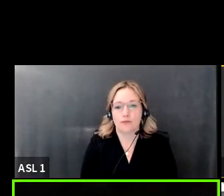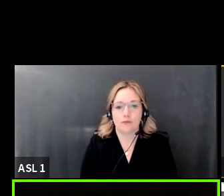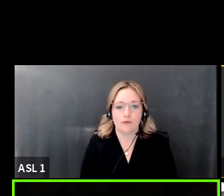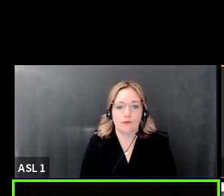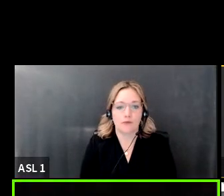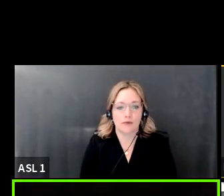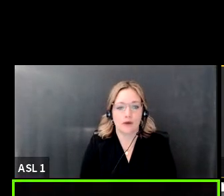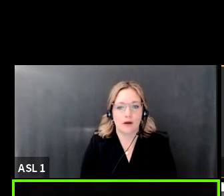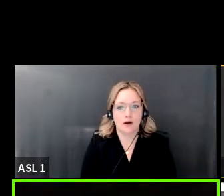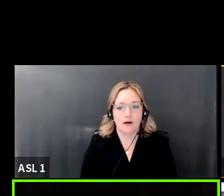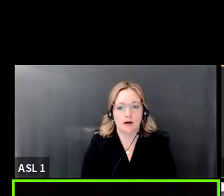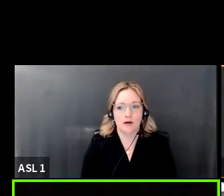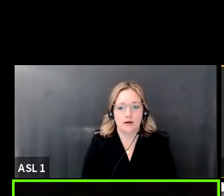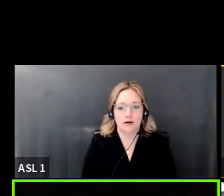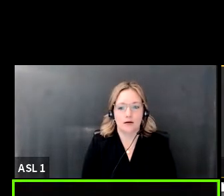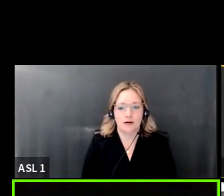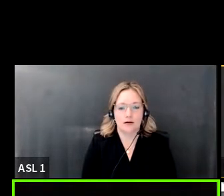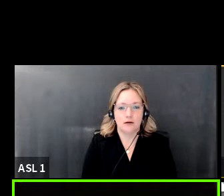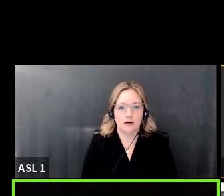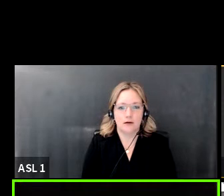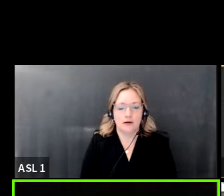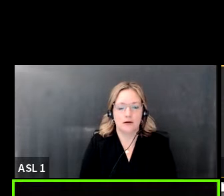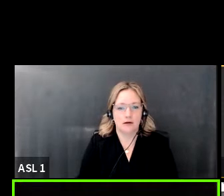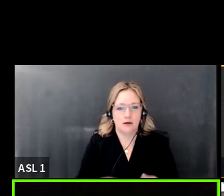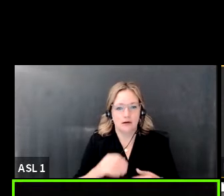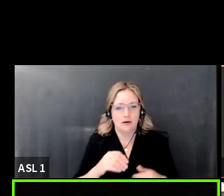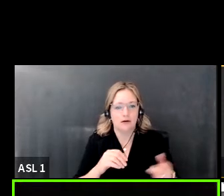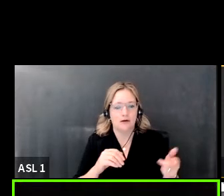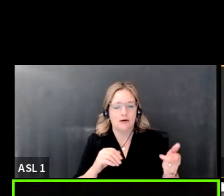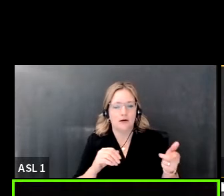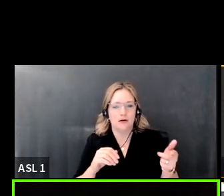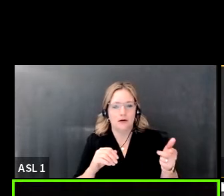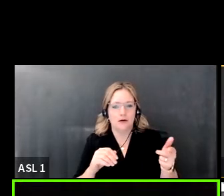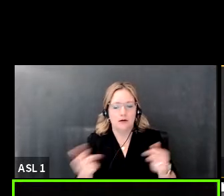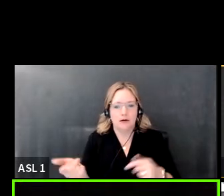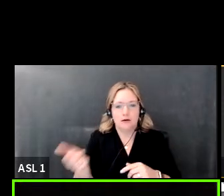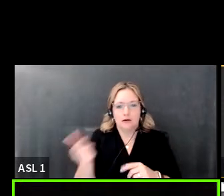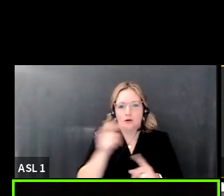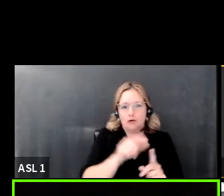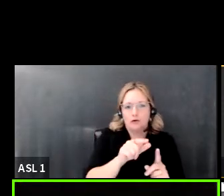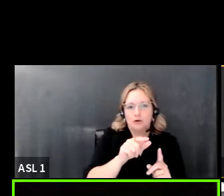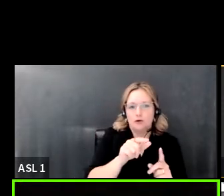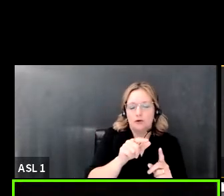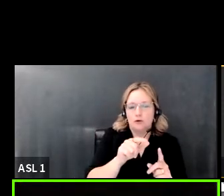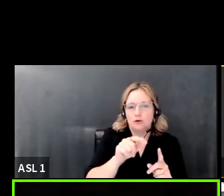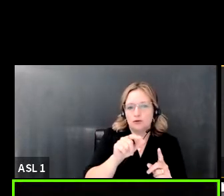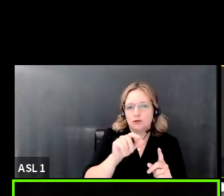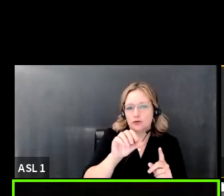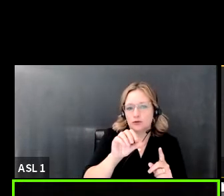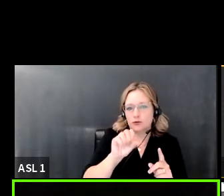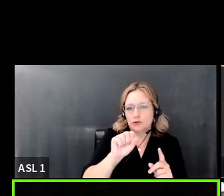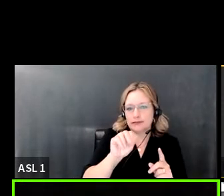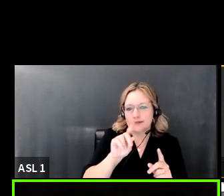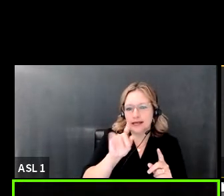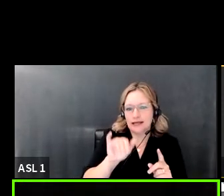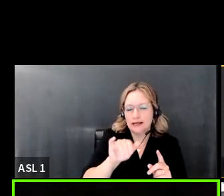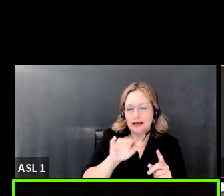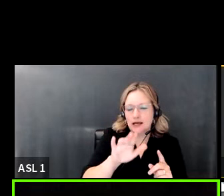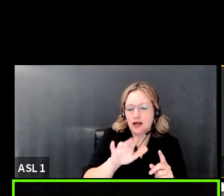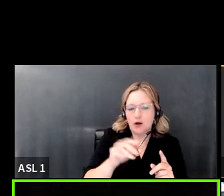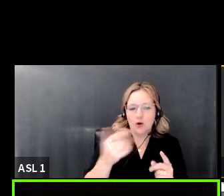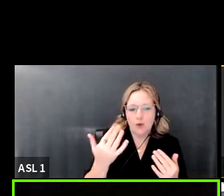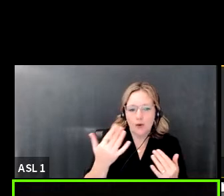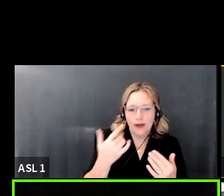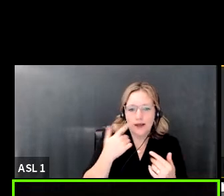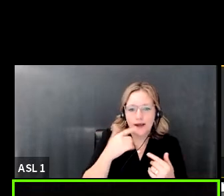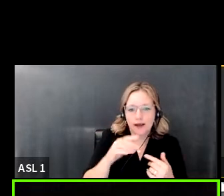okay uh i just want to make sure before we vote on that uh i just realized uh we hadn't heard from remember